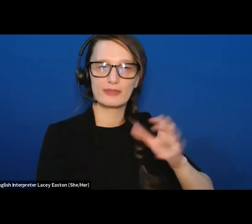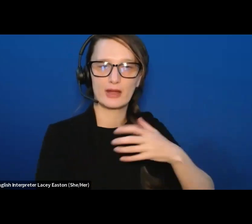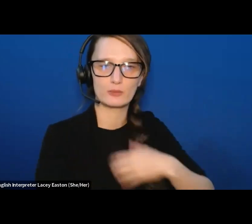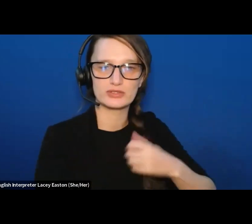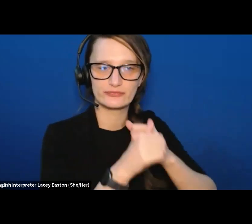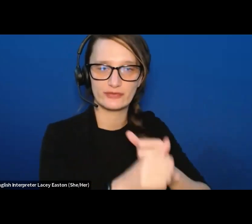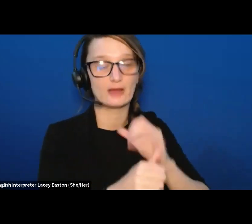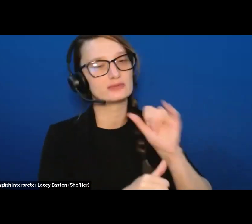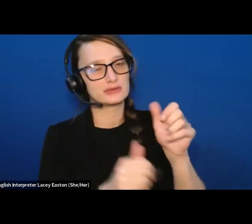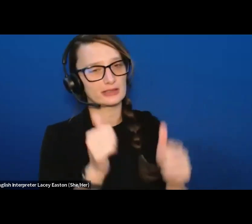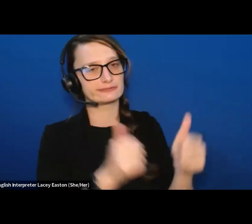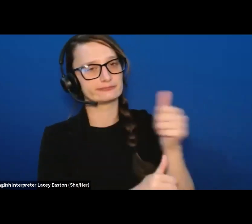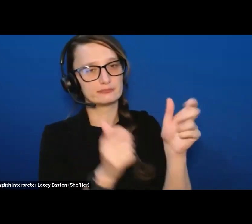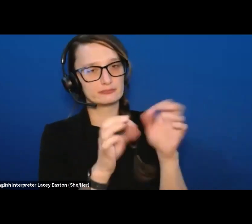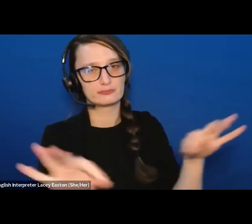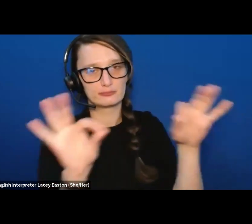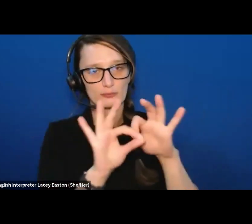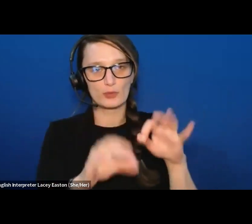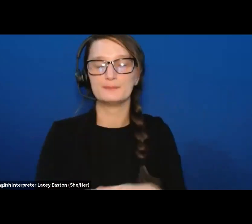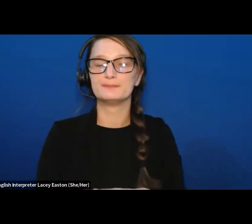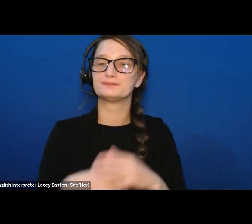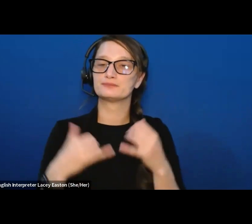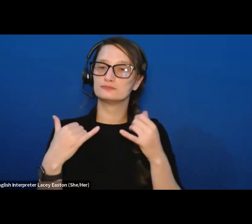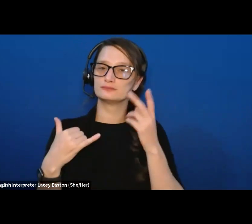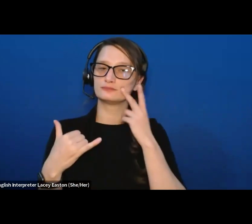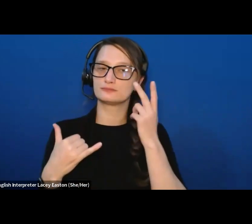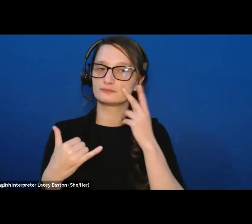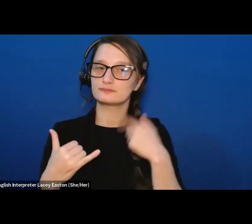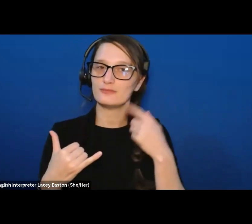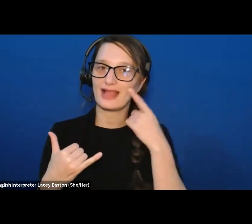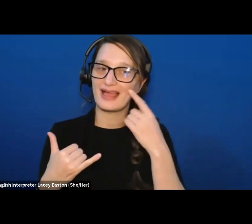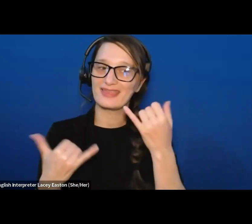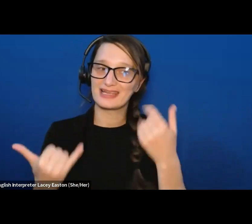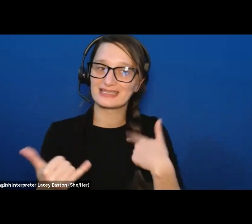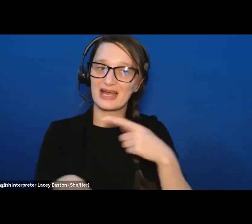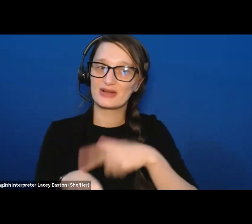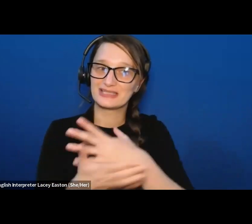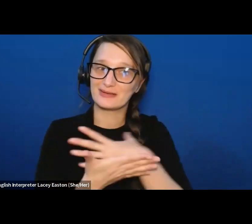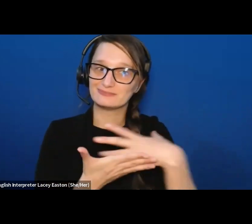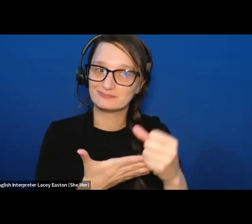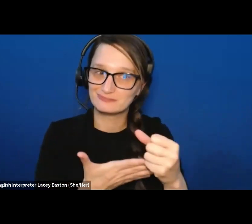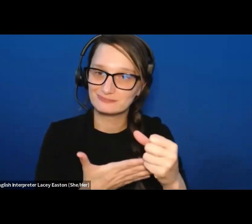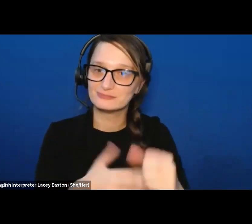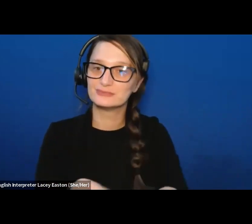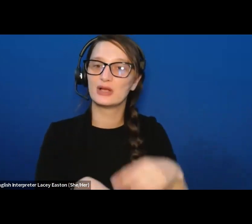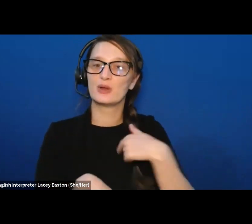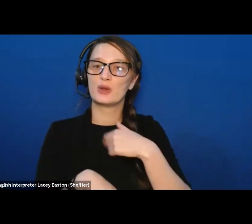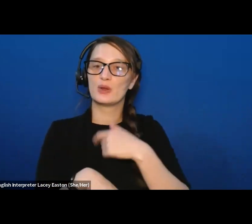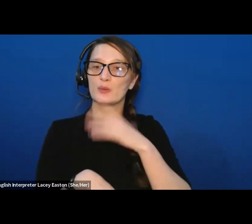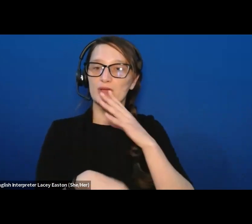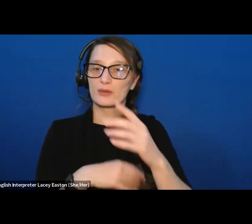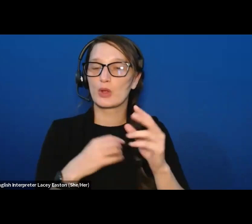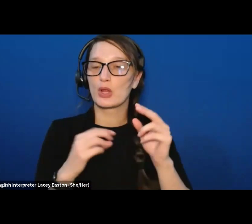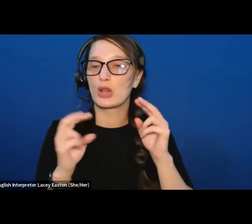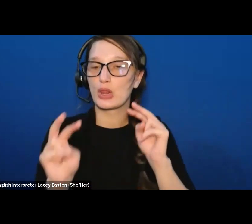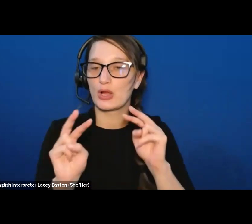So let's see. I think that takes us well past our time, and we will look forward to maybe hitting some of these